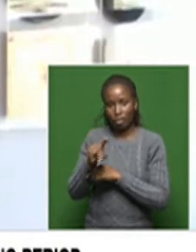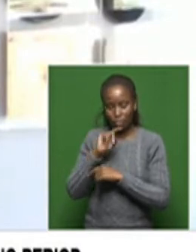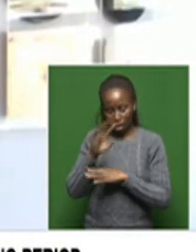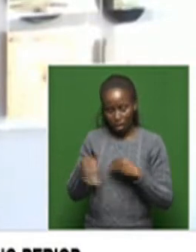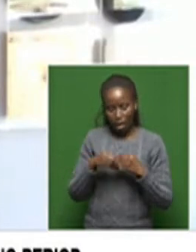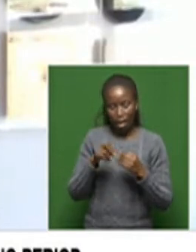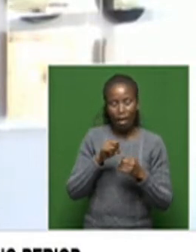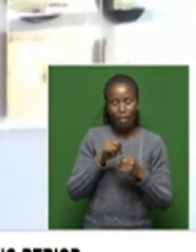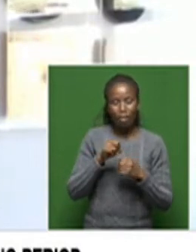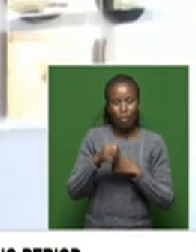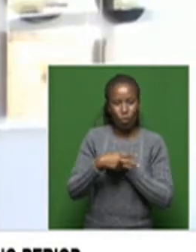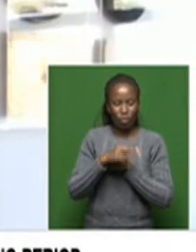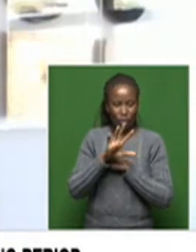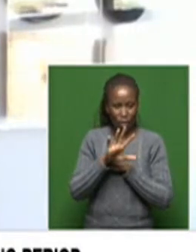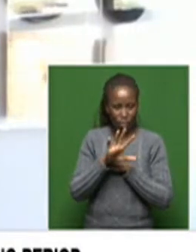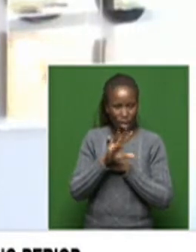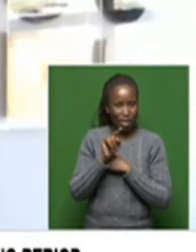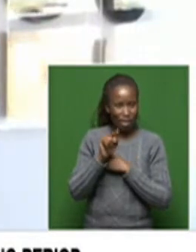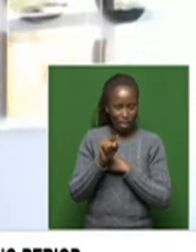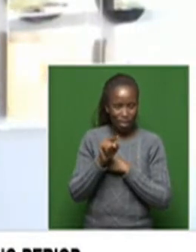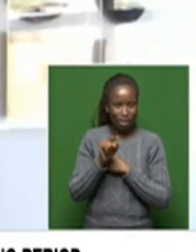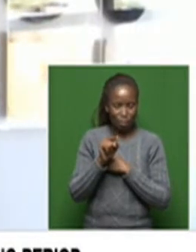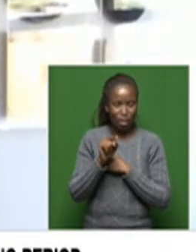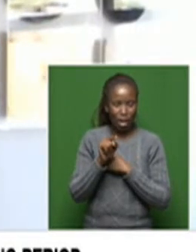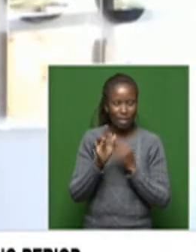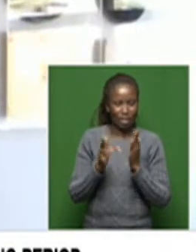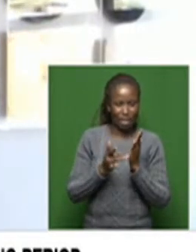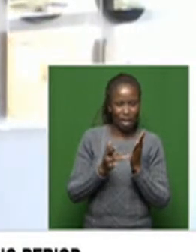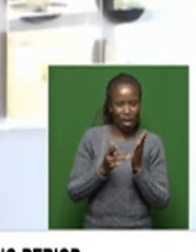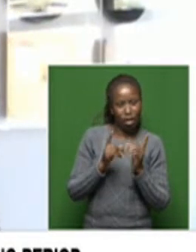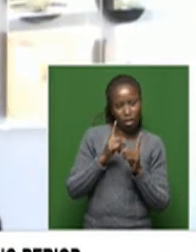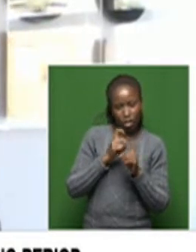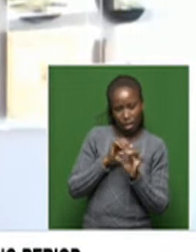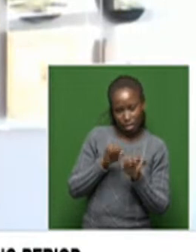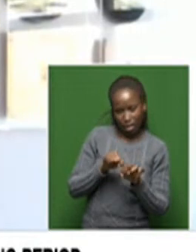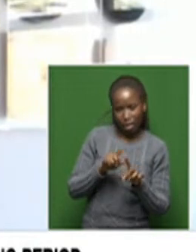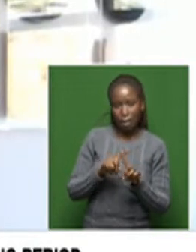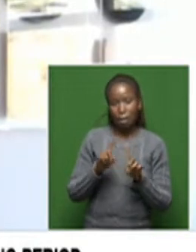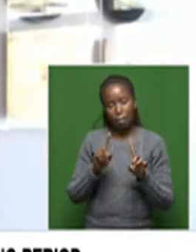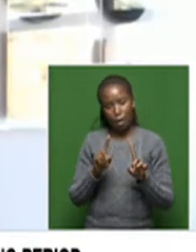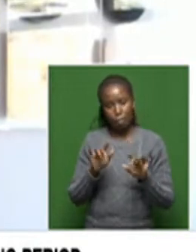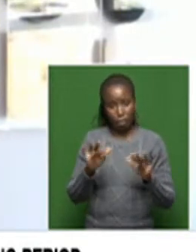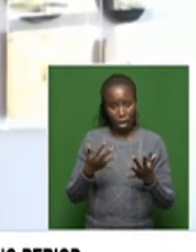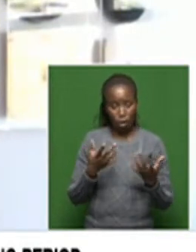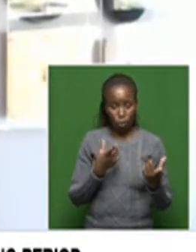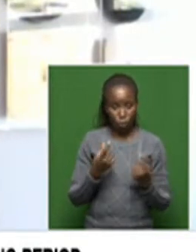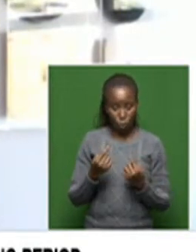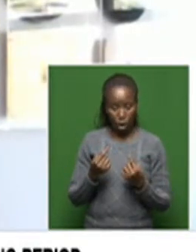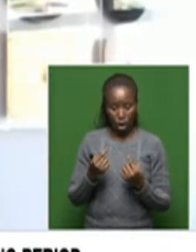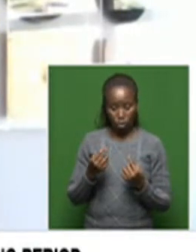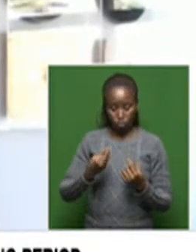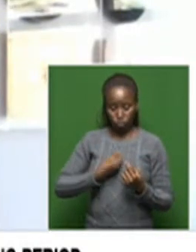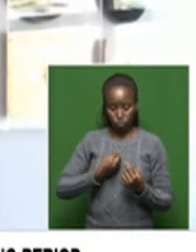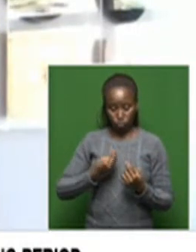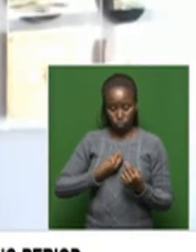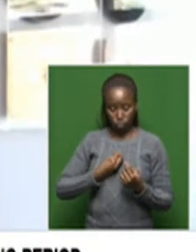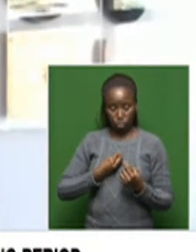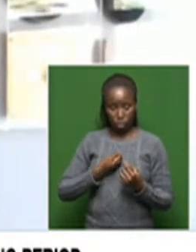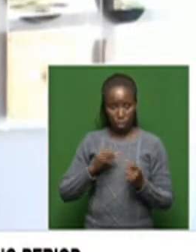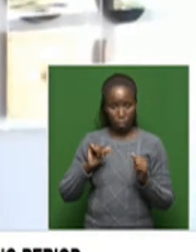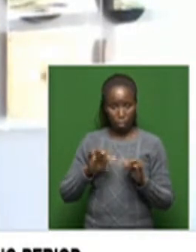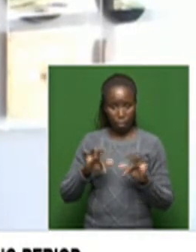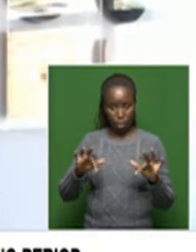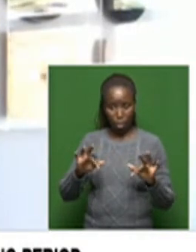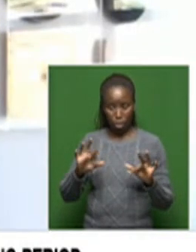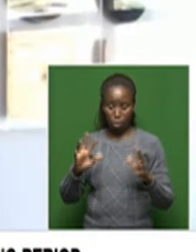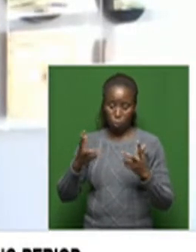from the community. It's quite technical. Now, we don't know what to make of that in terms of the new generation of Ad5 vaccines for